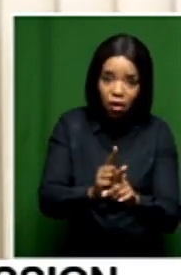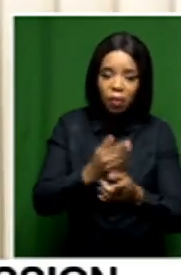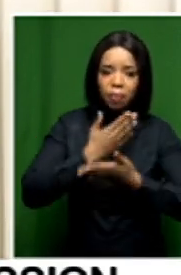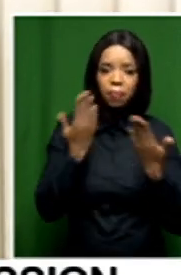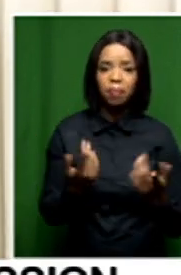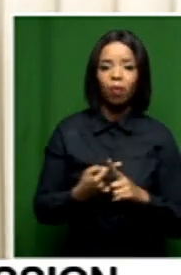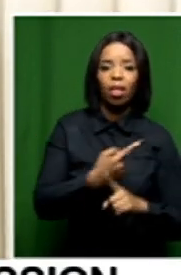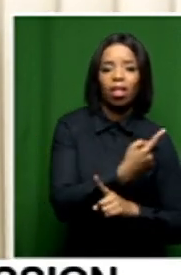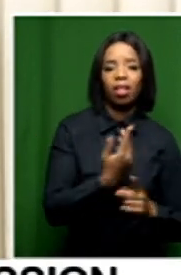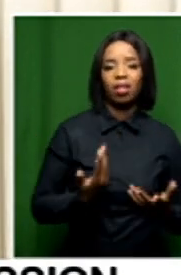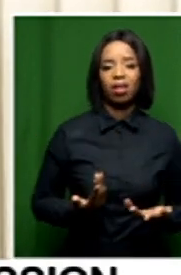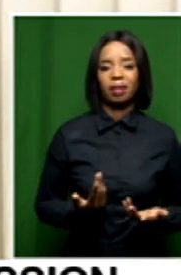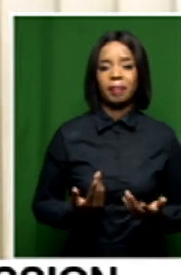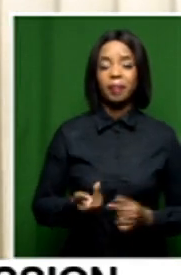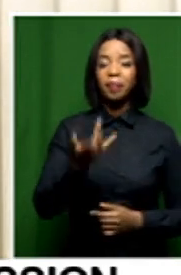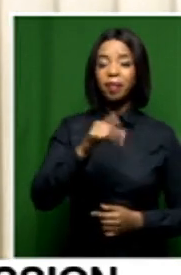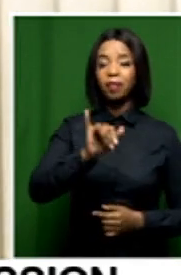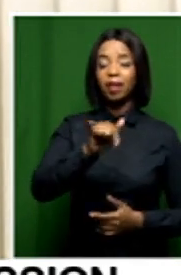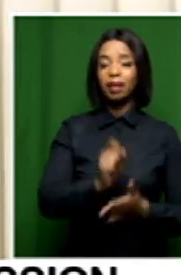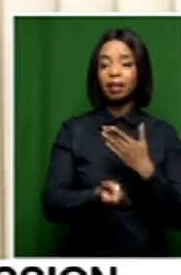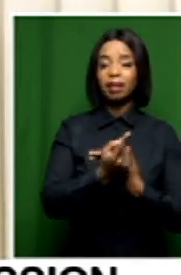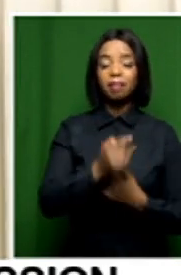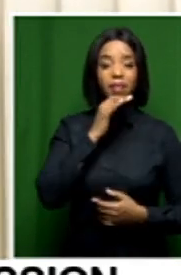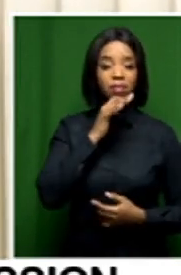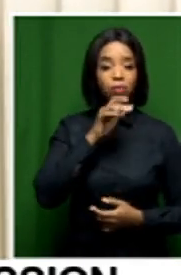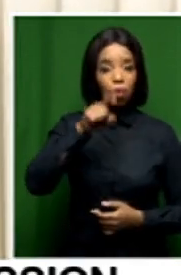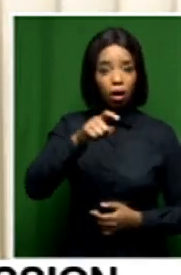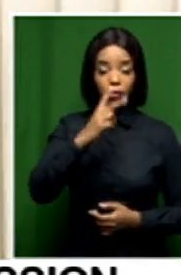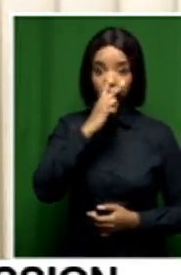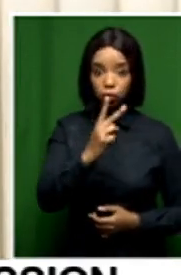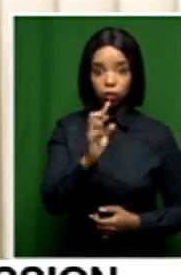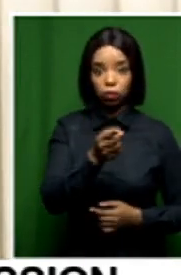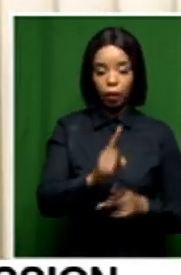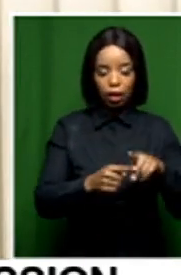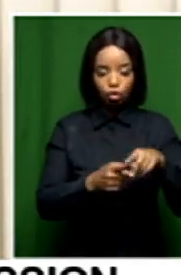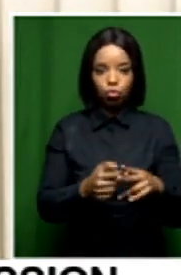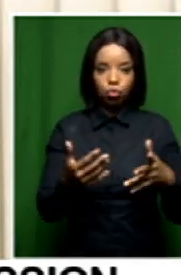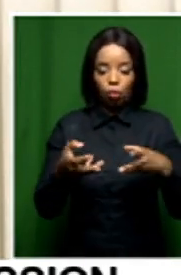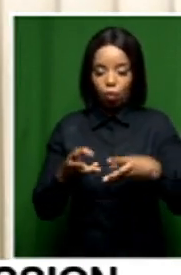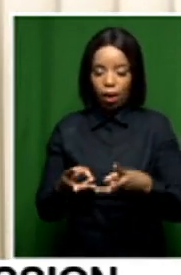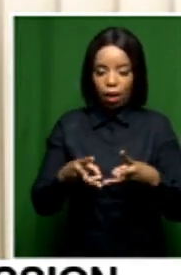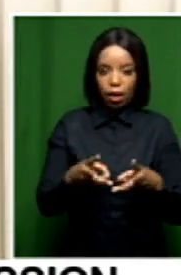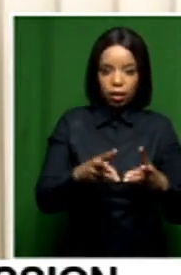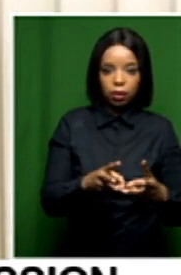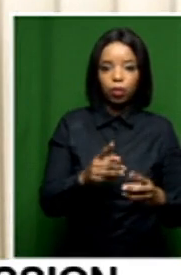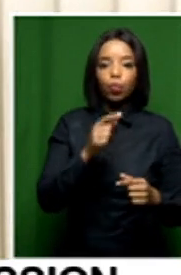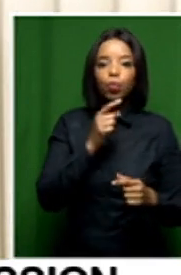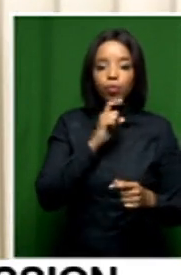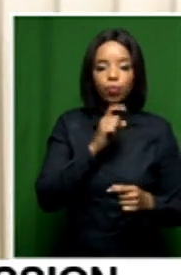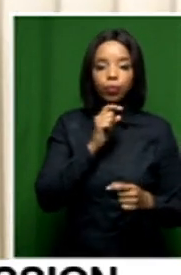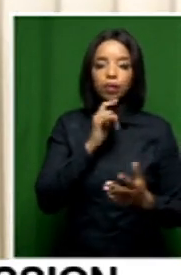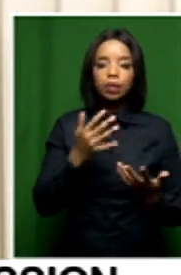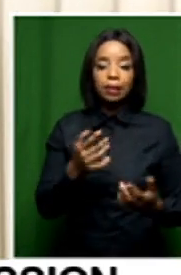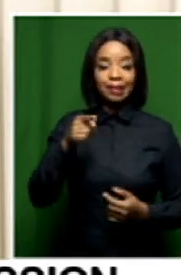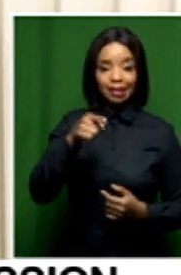failed to do that, let us look at the tools which we have employed or that are there created either legislatively or through best practices,